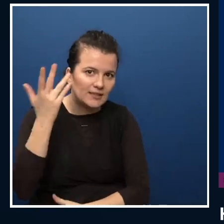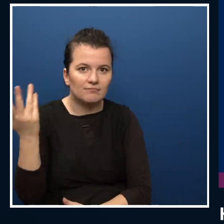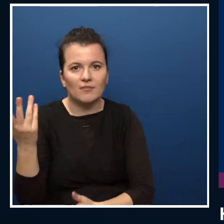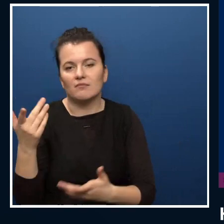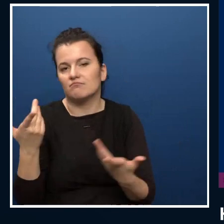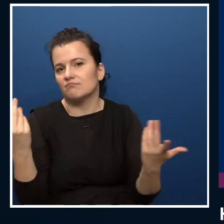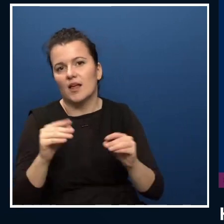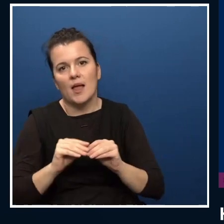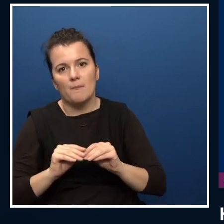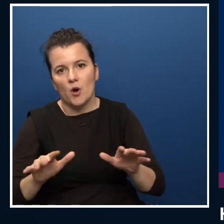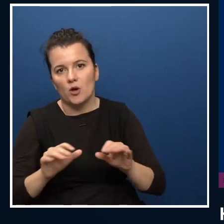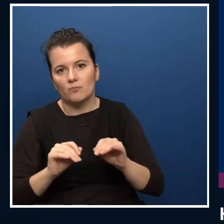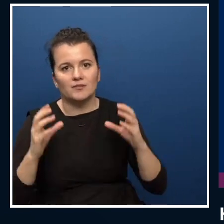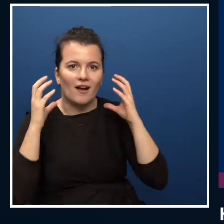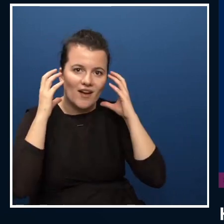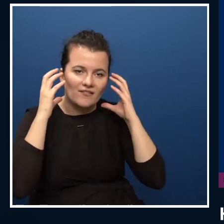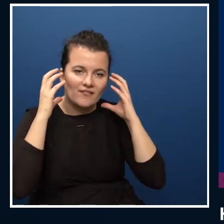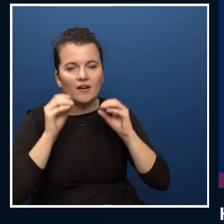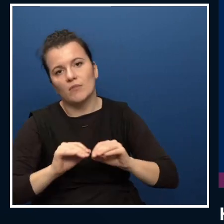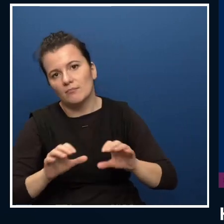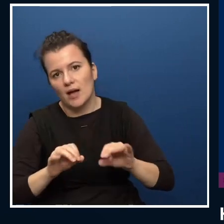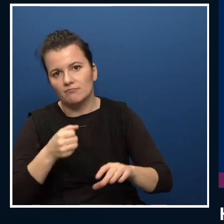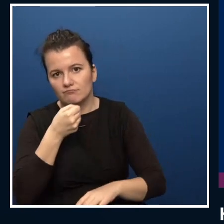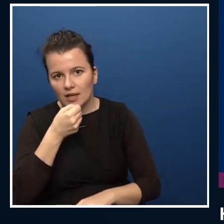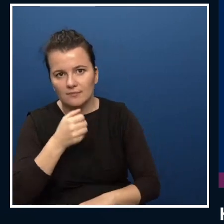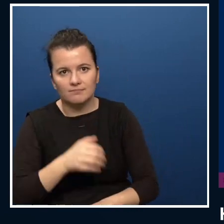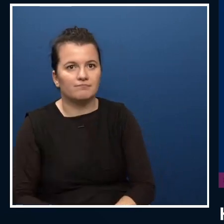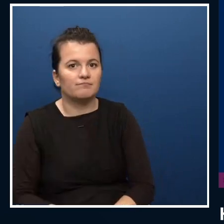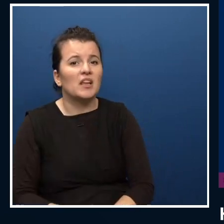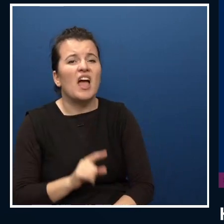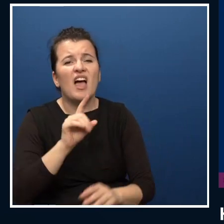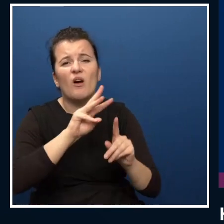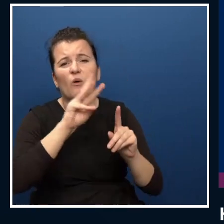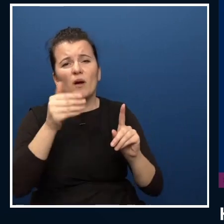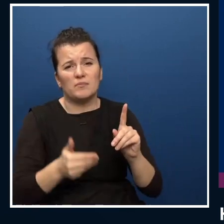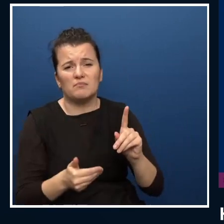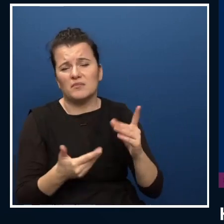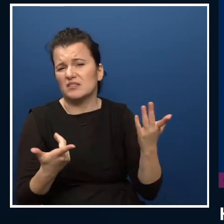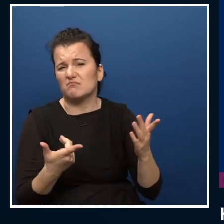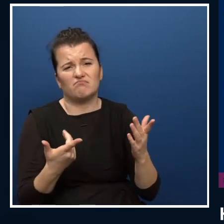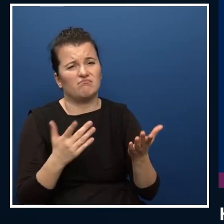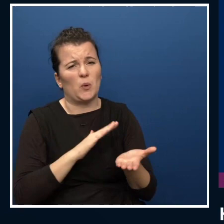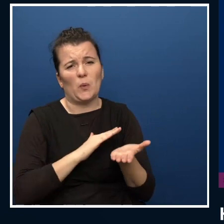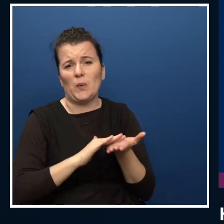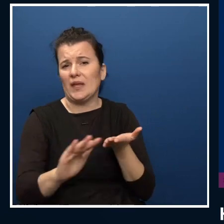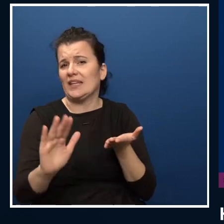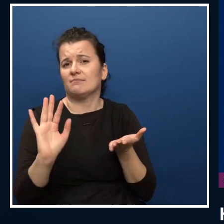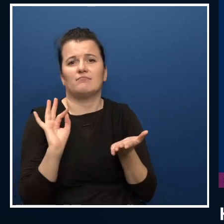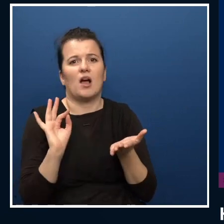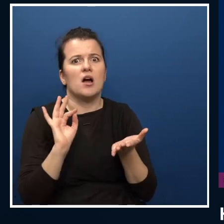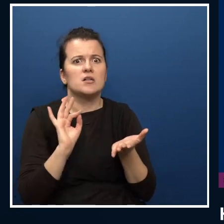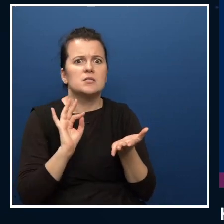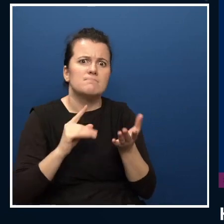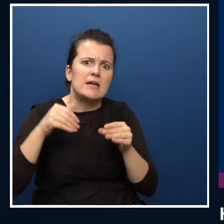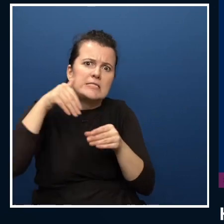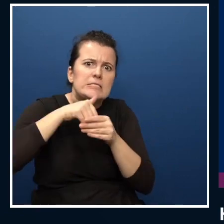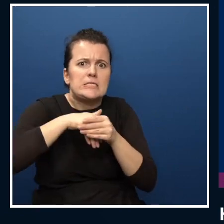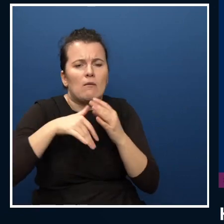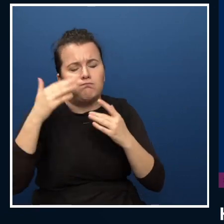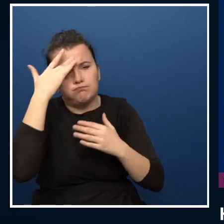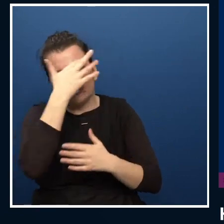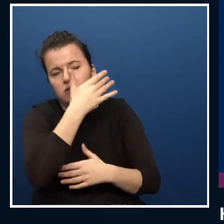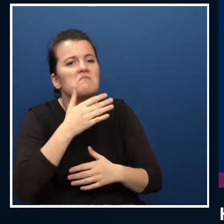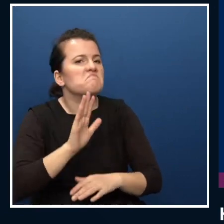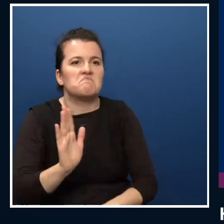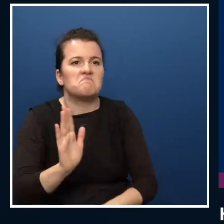not a complicated site. It's a pretty straightforward site. It is separate, though, from